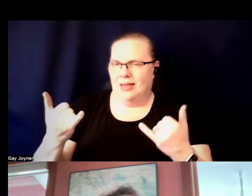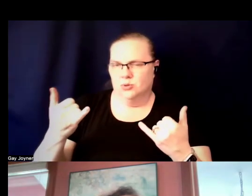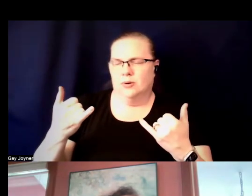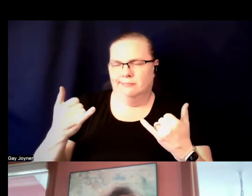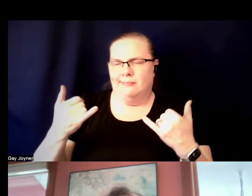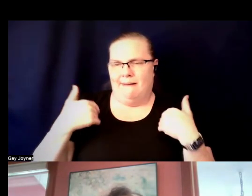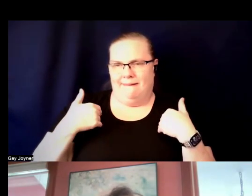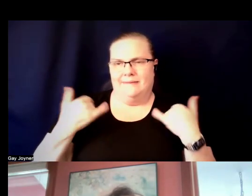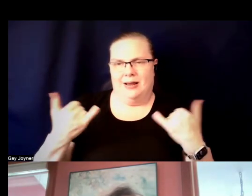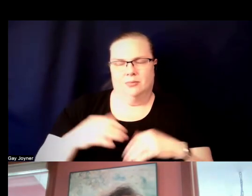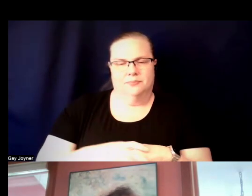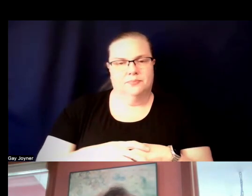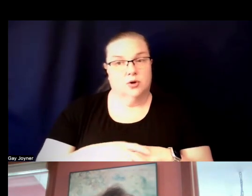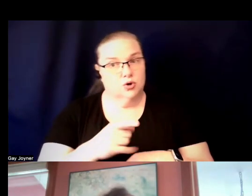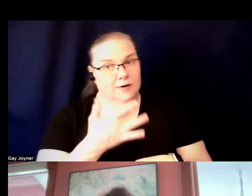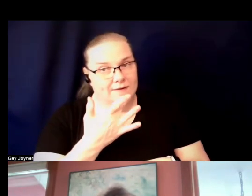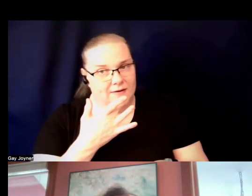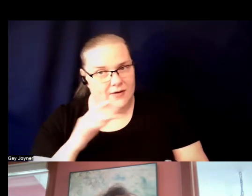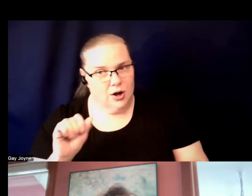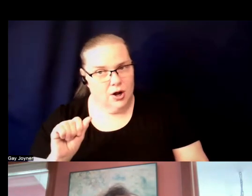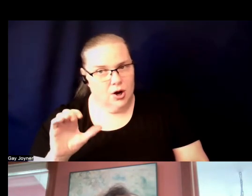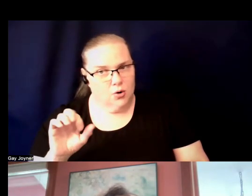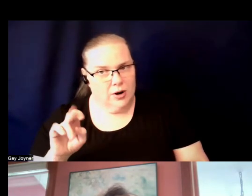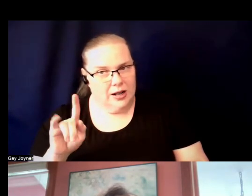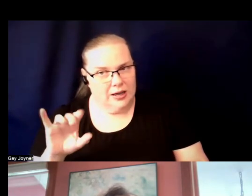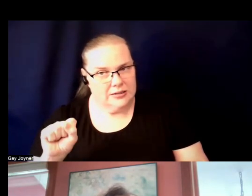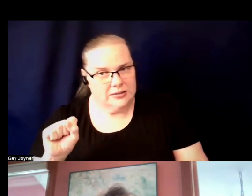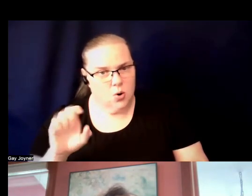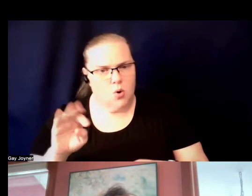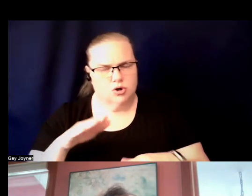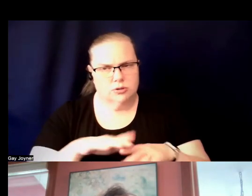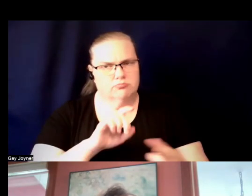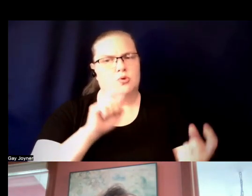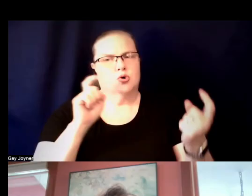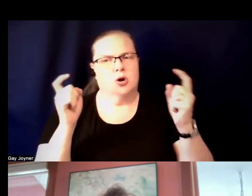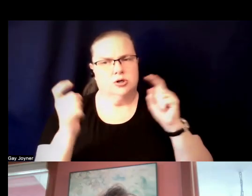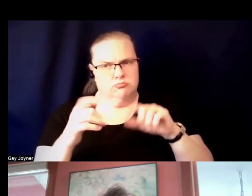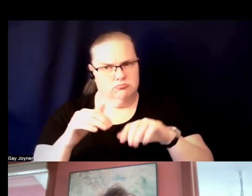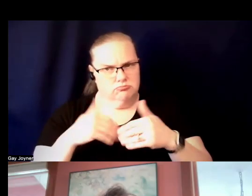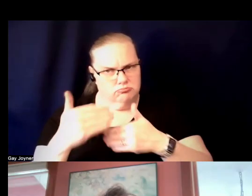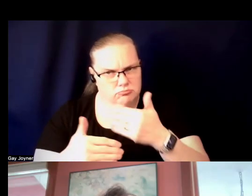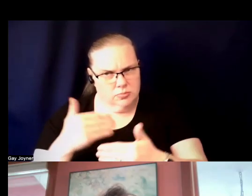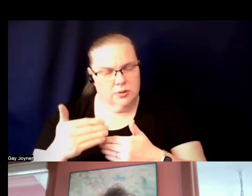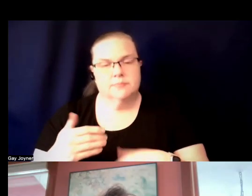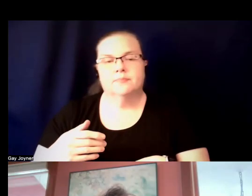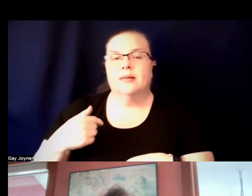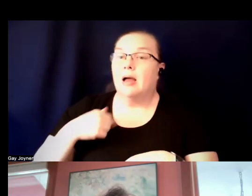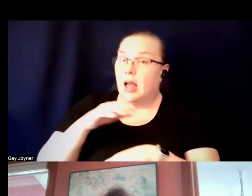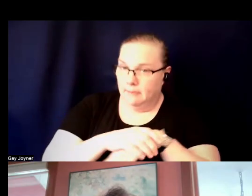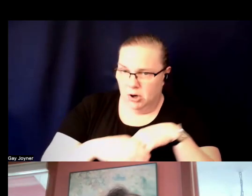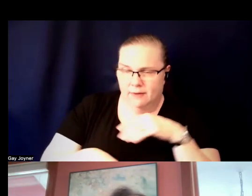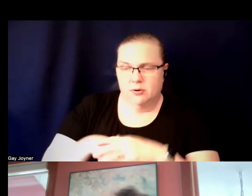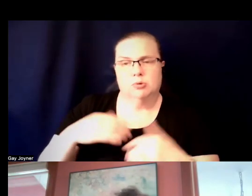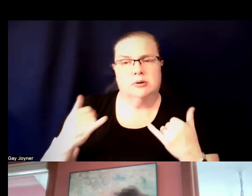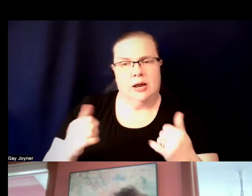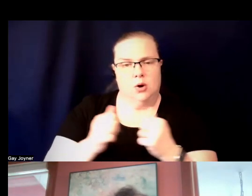So, do you favor acrylics or it's just a progression for you? Right now, I'm very comfortable with acrylics. I'm